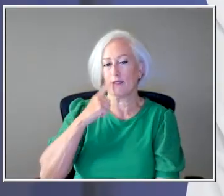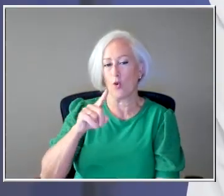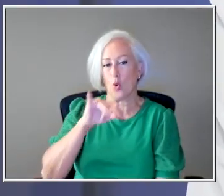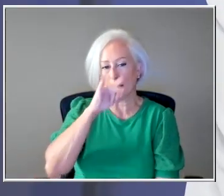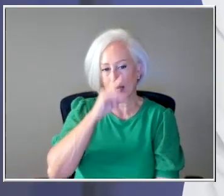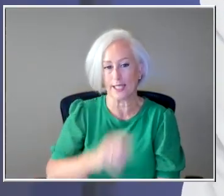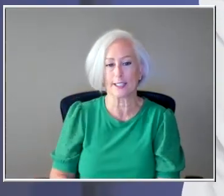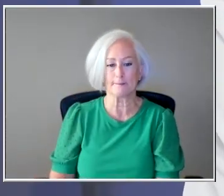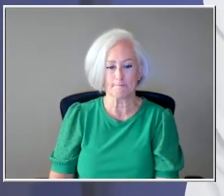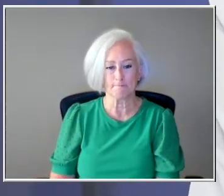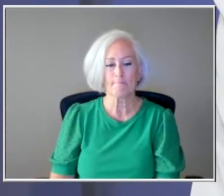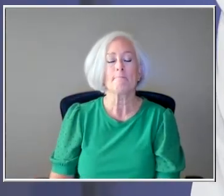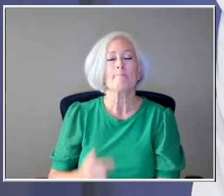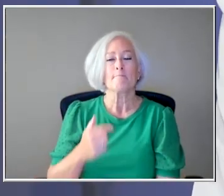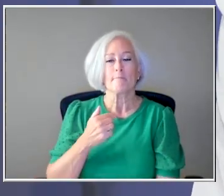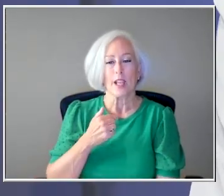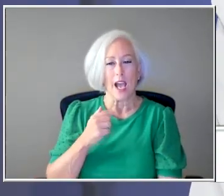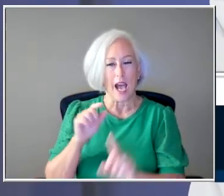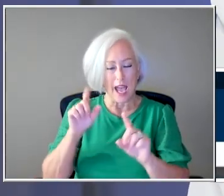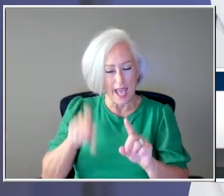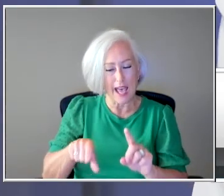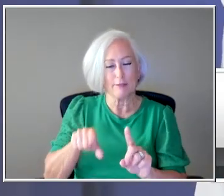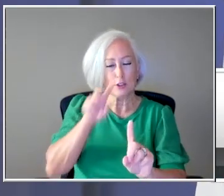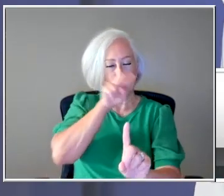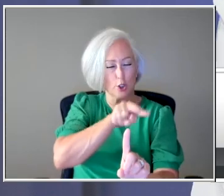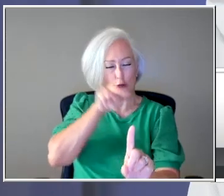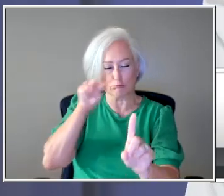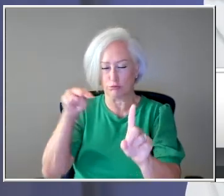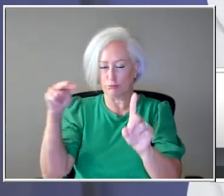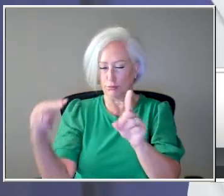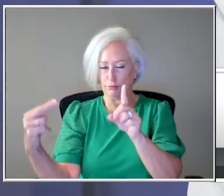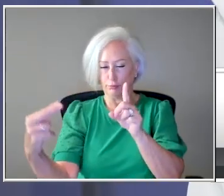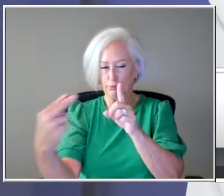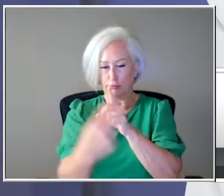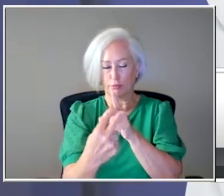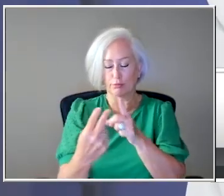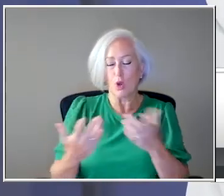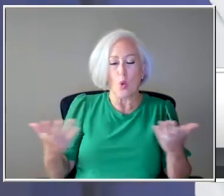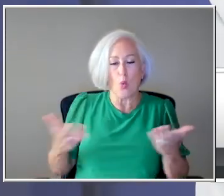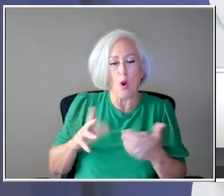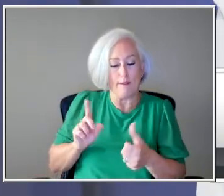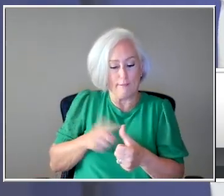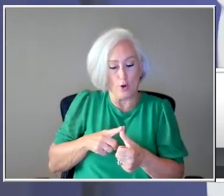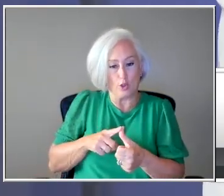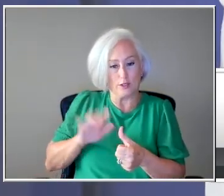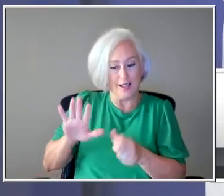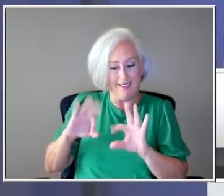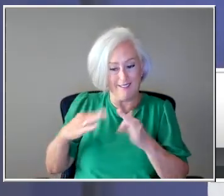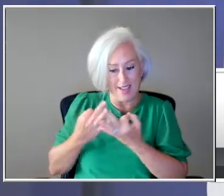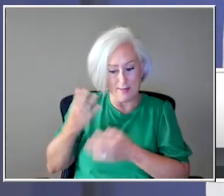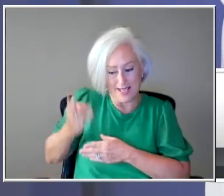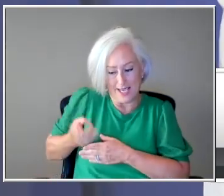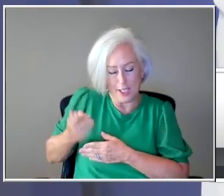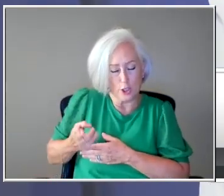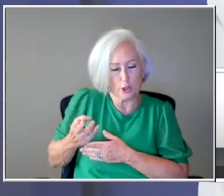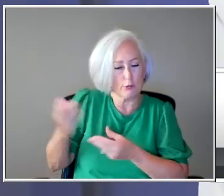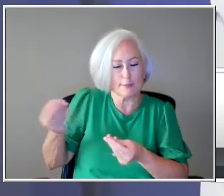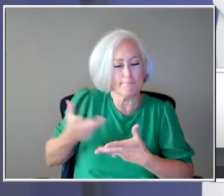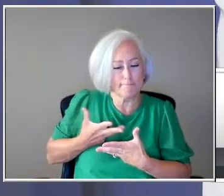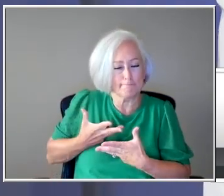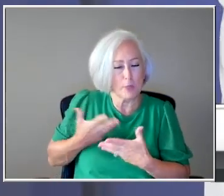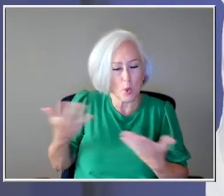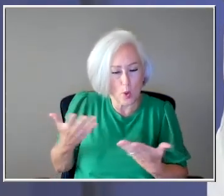different areas. One, what's the family history tell us? So early events in parents